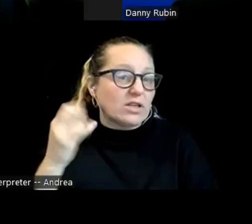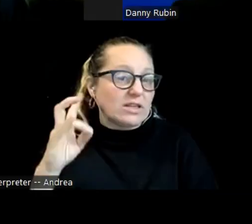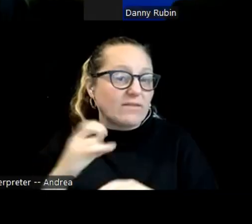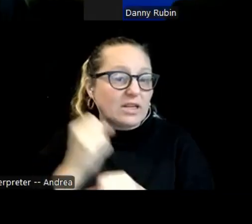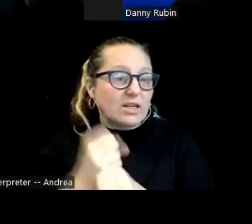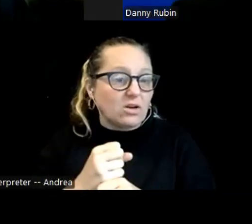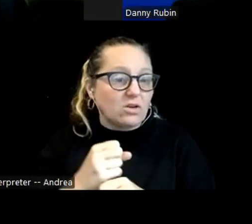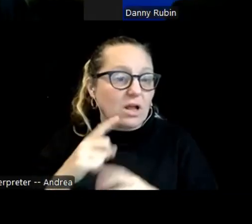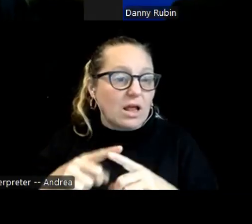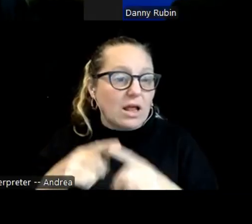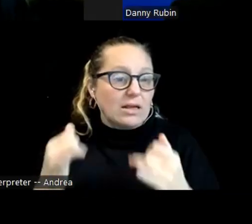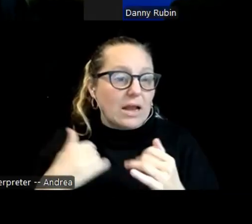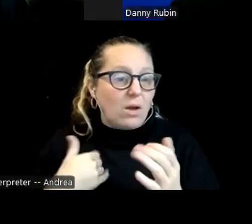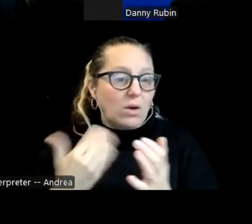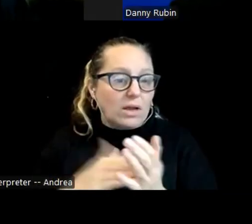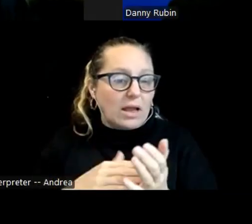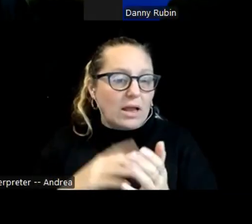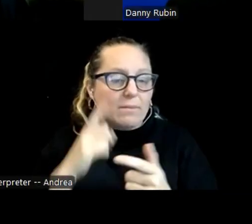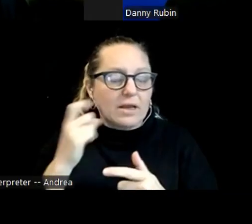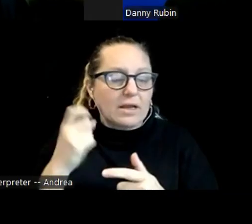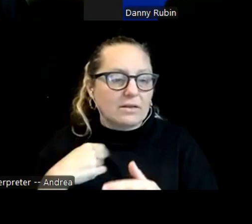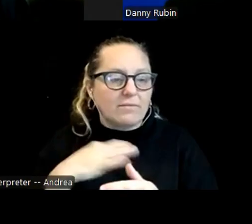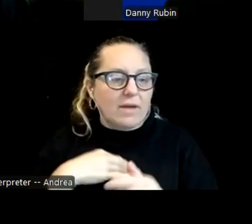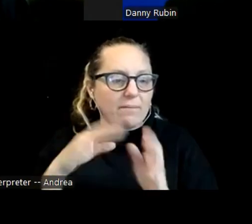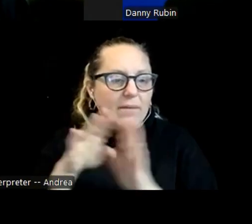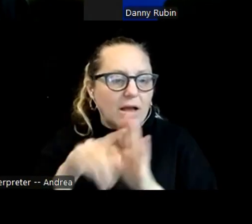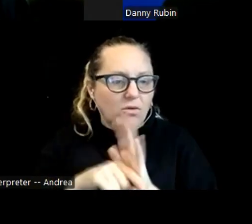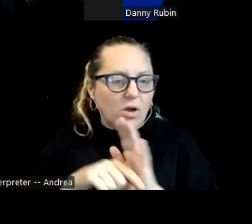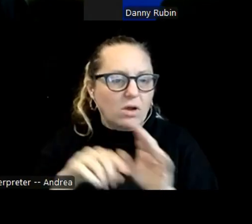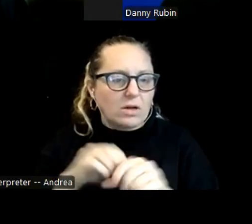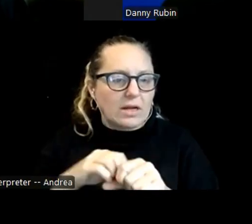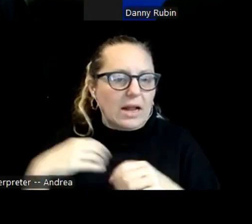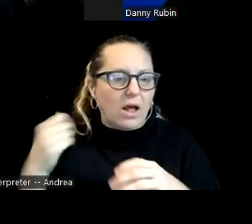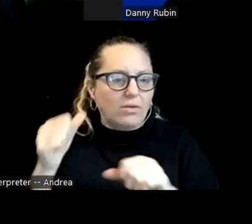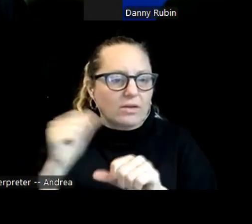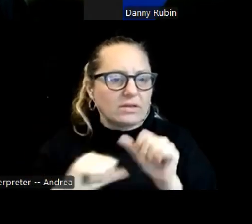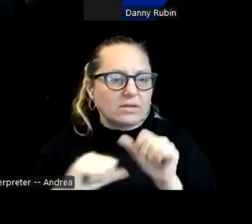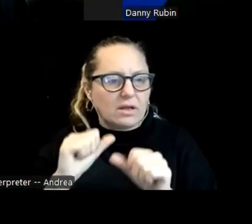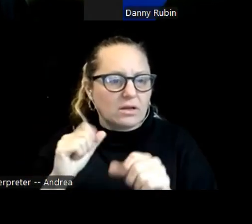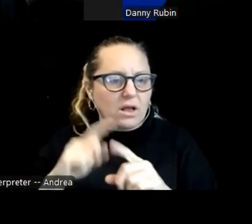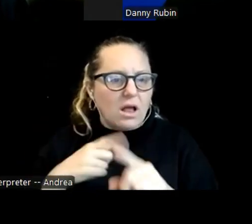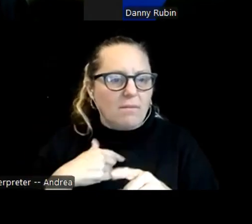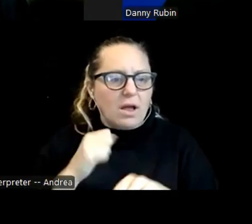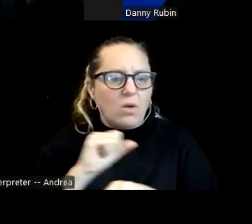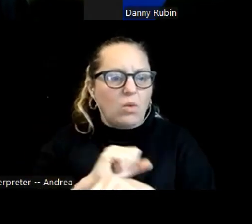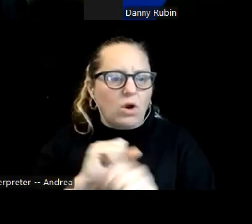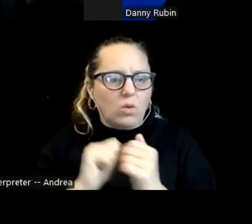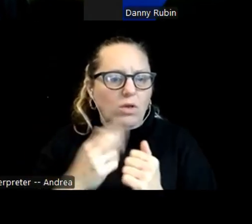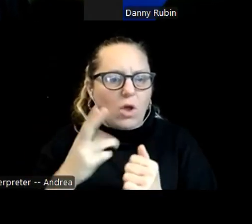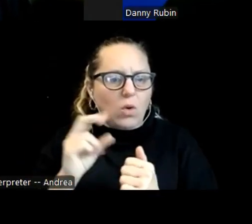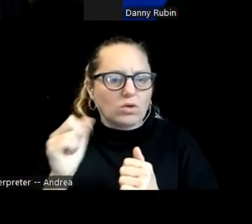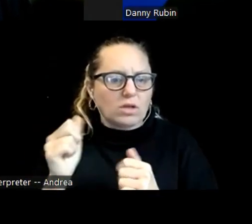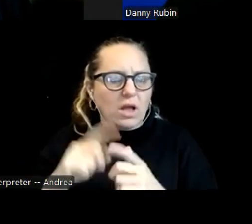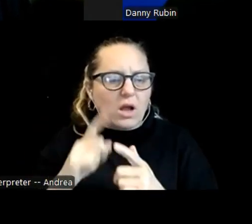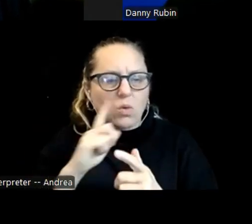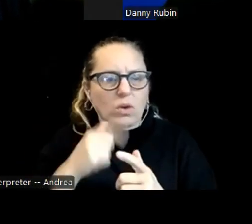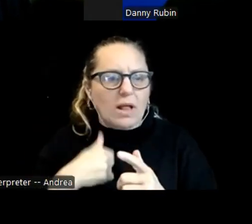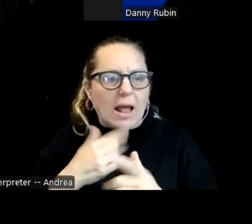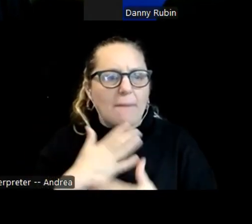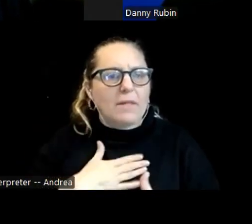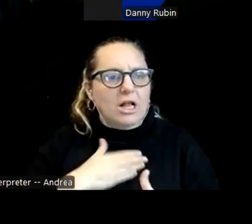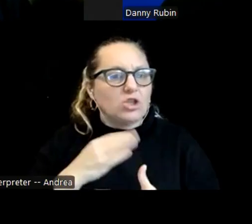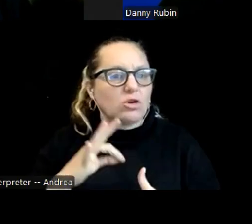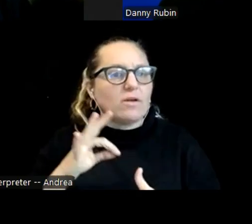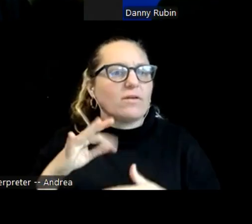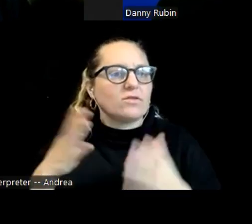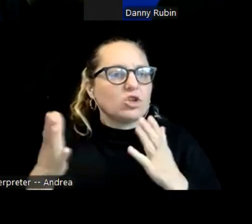now, again, because of my background in health science, because of my work with HOSA, I have the pleasure of serving as the HOSA board